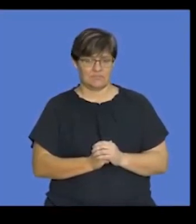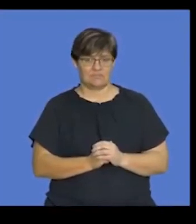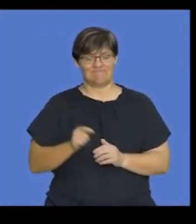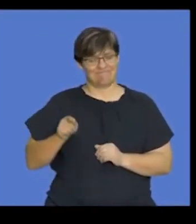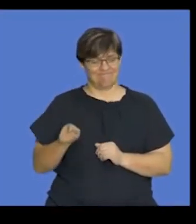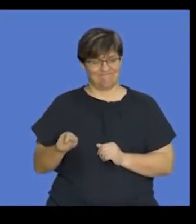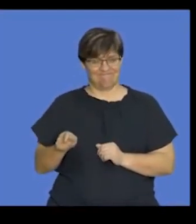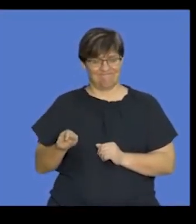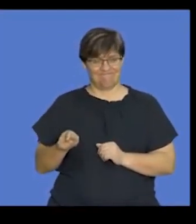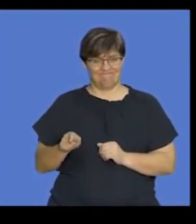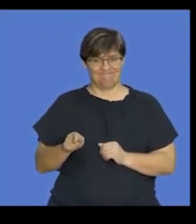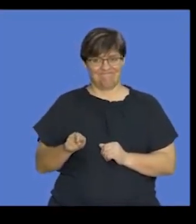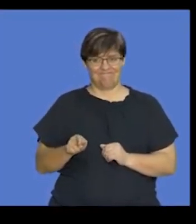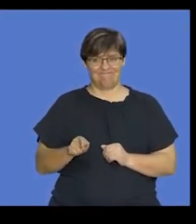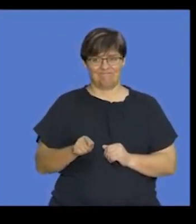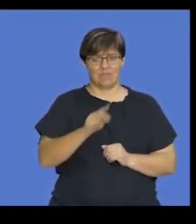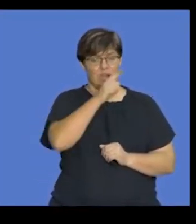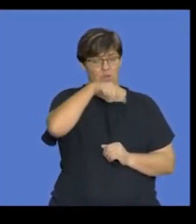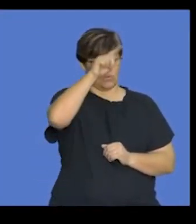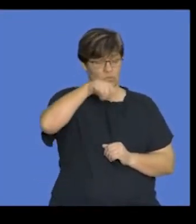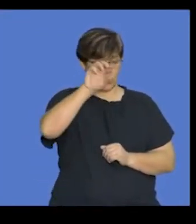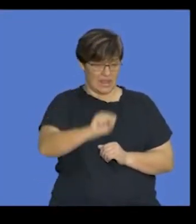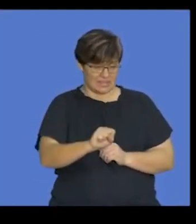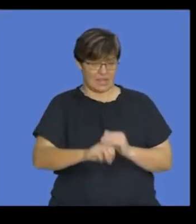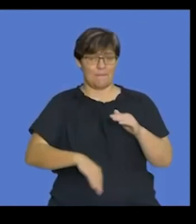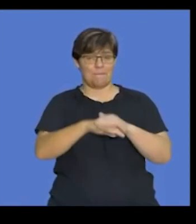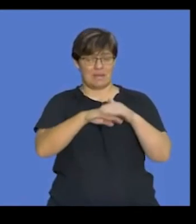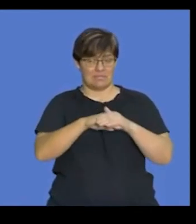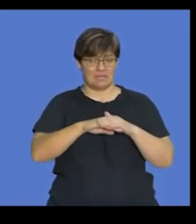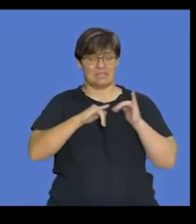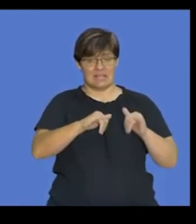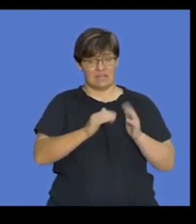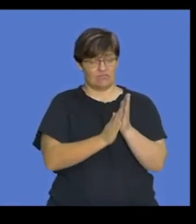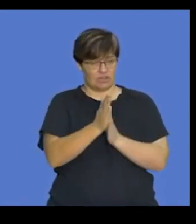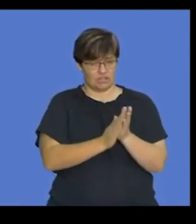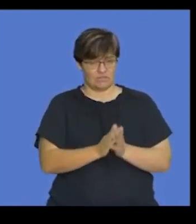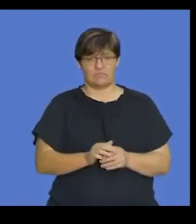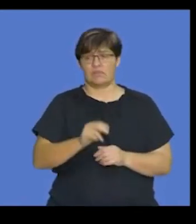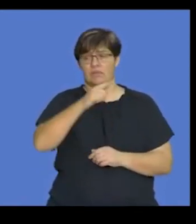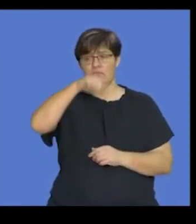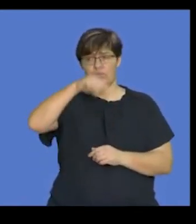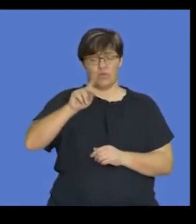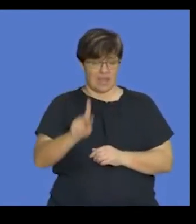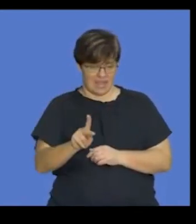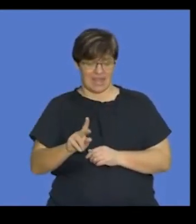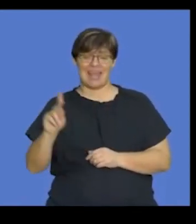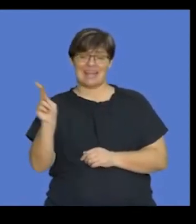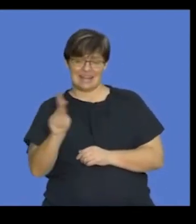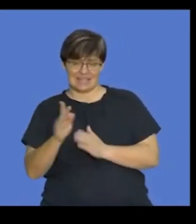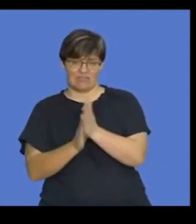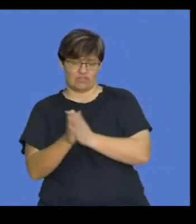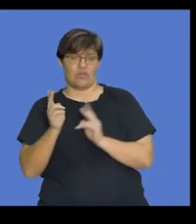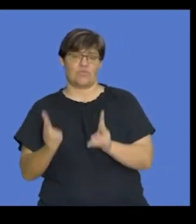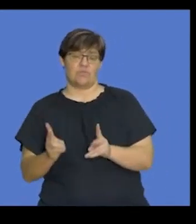There's mu S with maximum static friction, mu K, kinetic friction in the